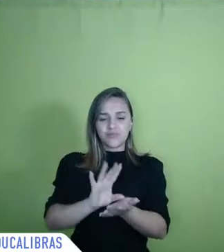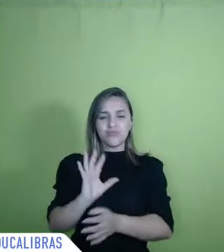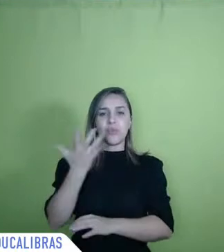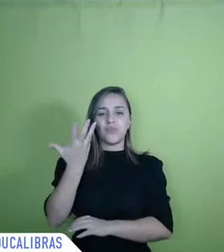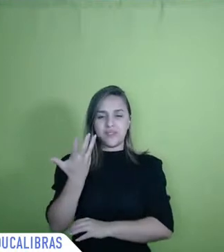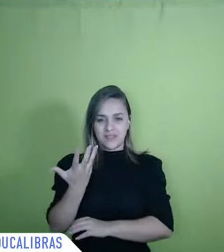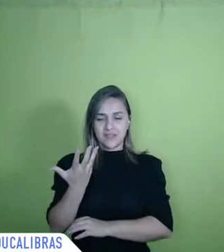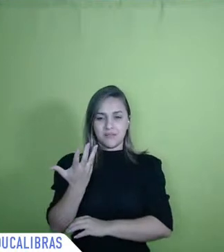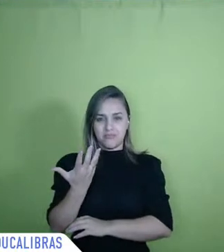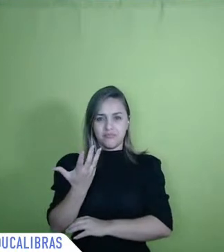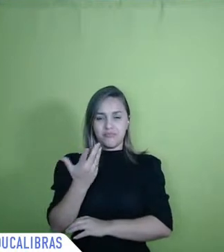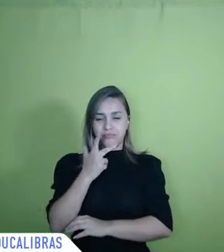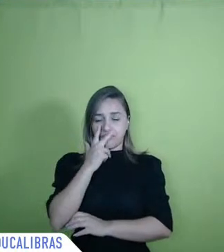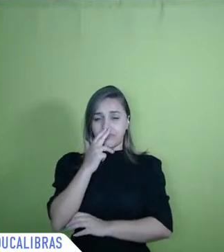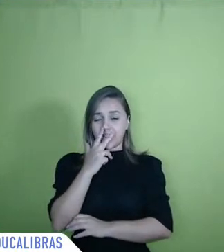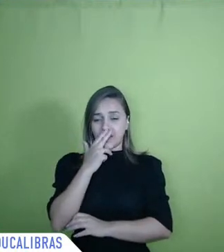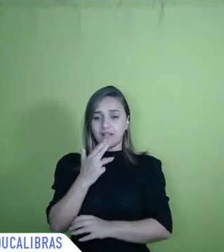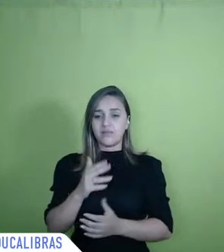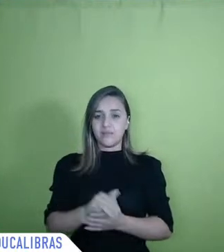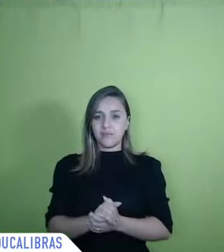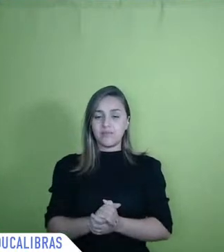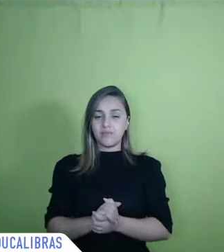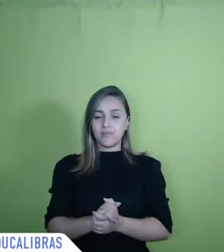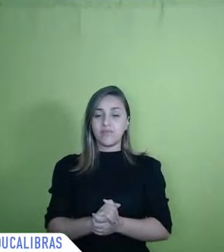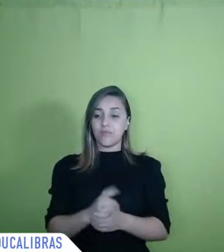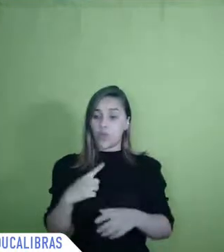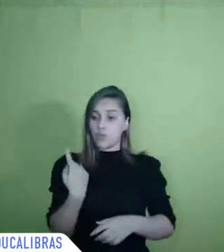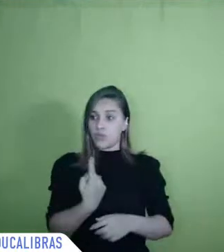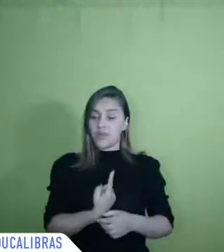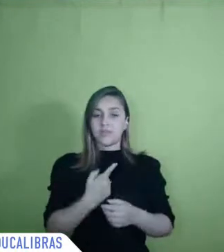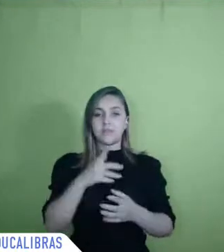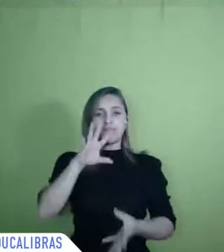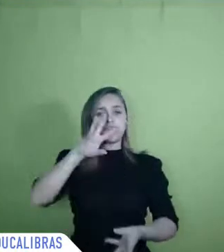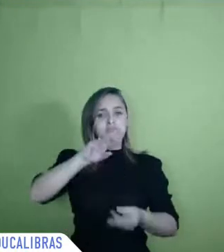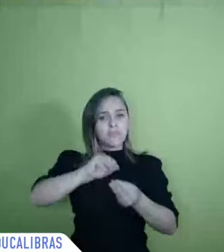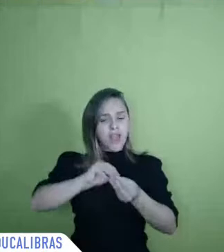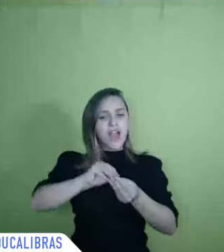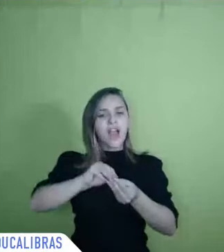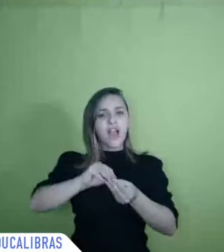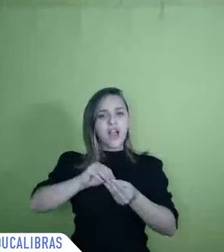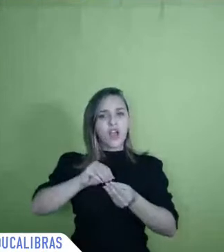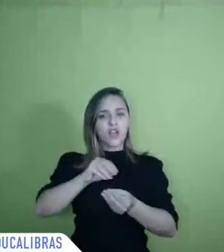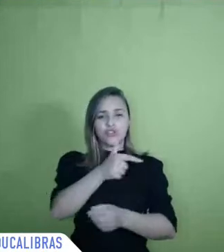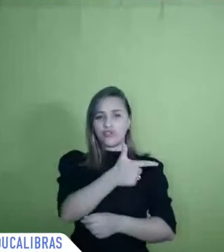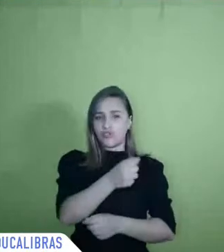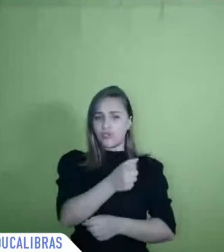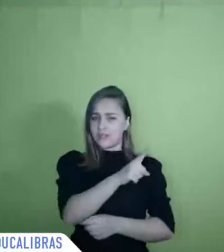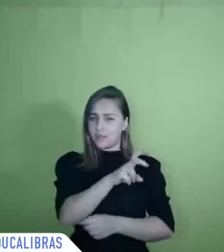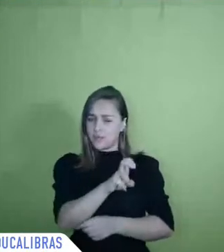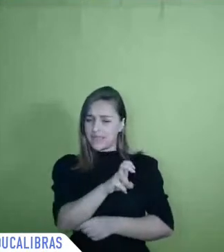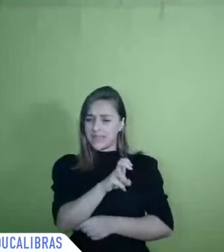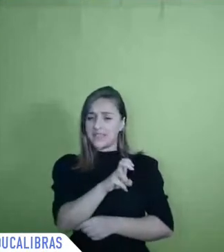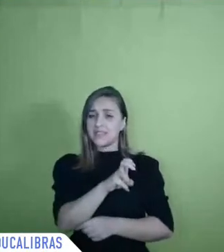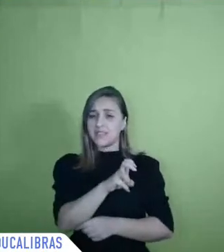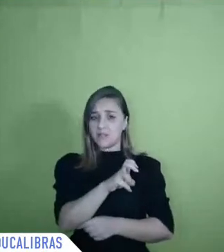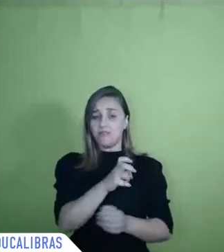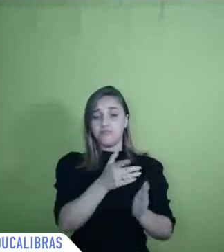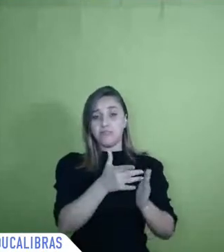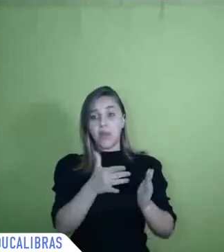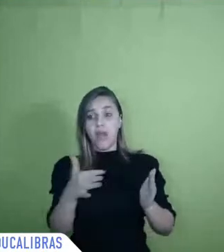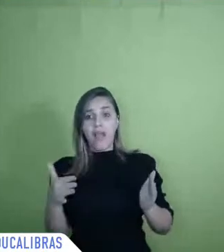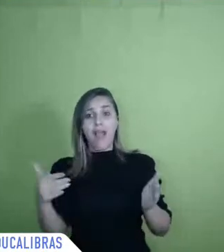to transform realities in a very hostile scenario, which is what we have seen